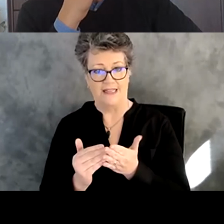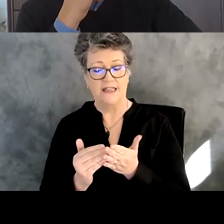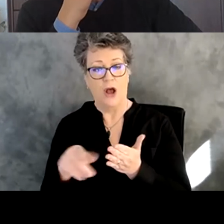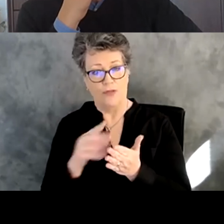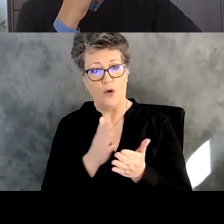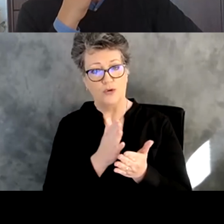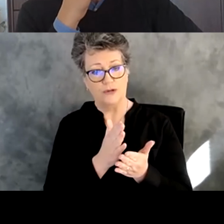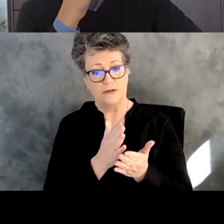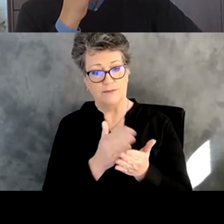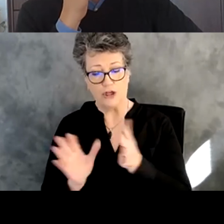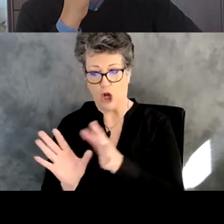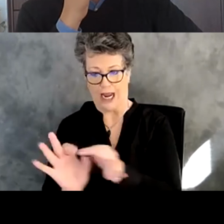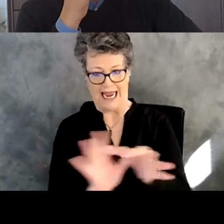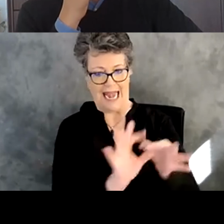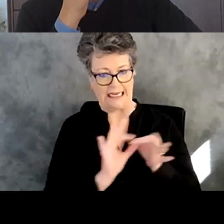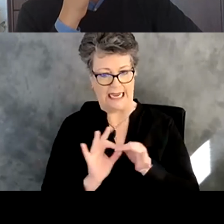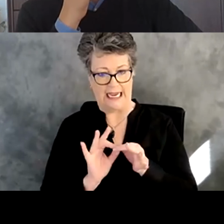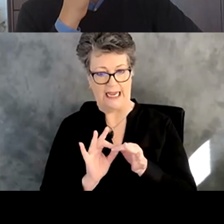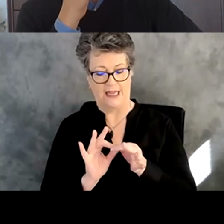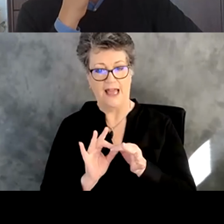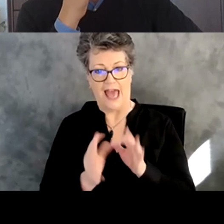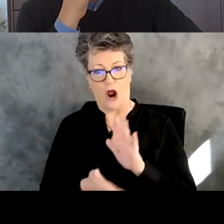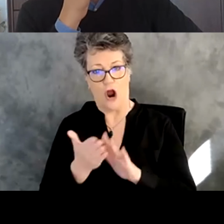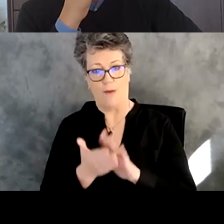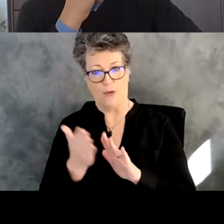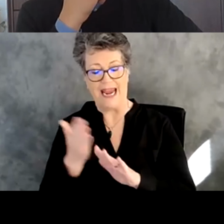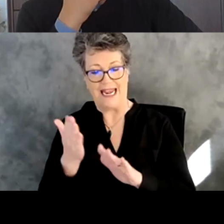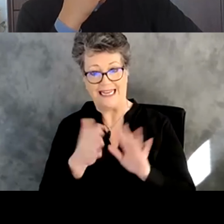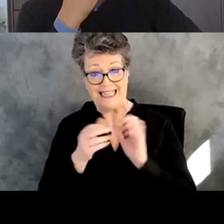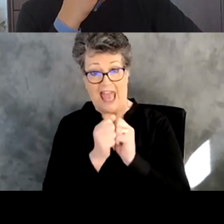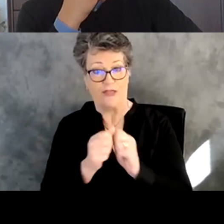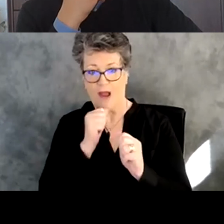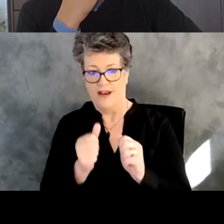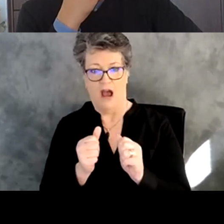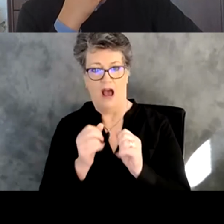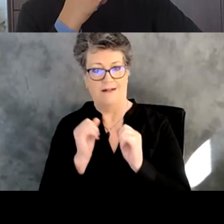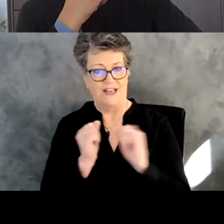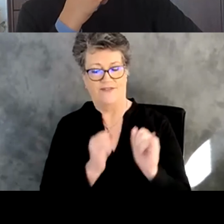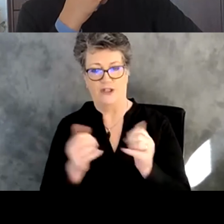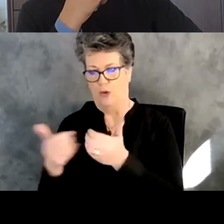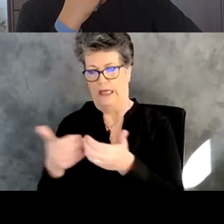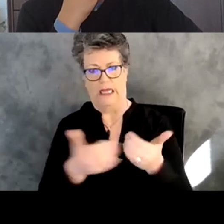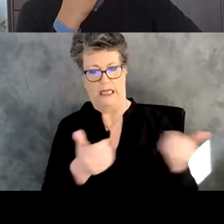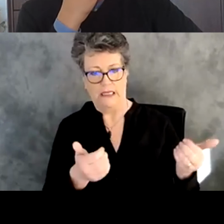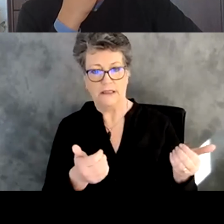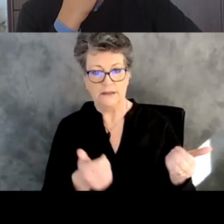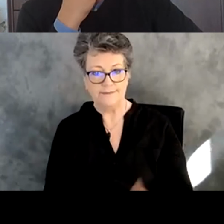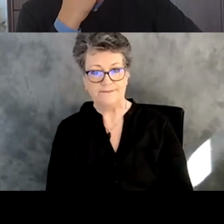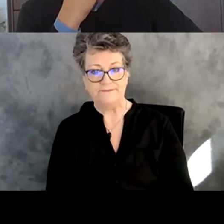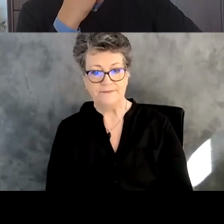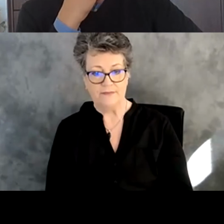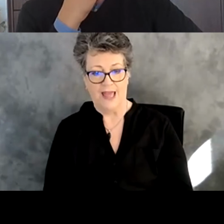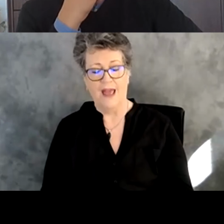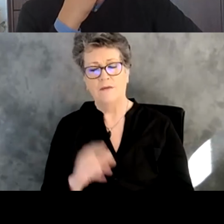pieces are connecting and aren't operating in silos, and do our part to help flag instances where it's not. I think we're